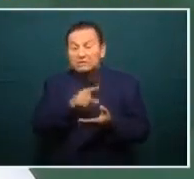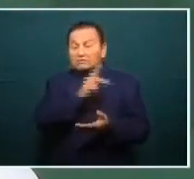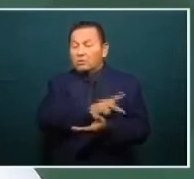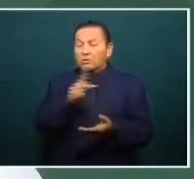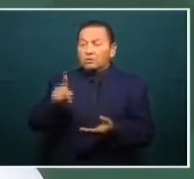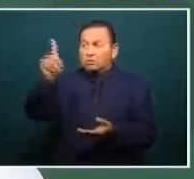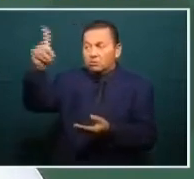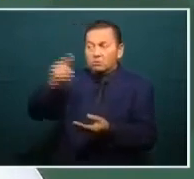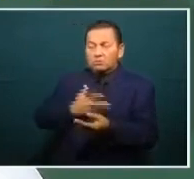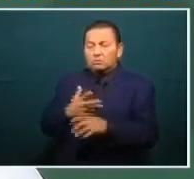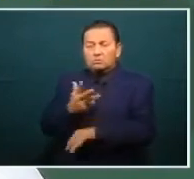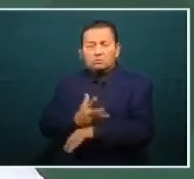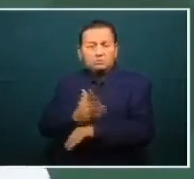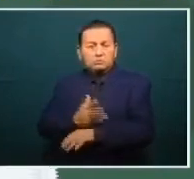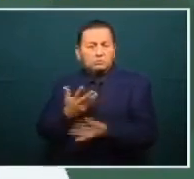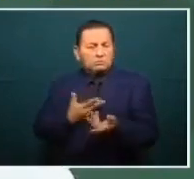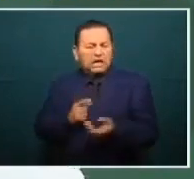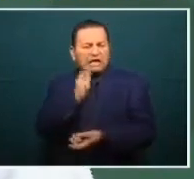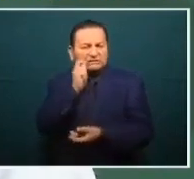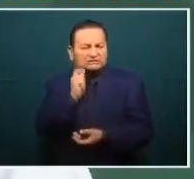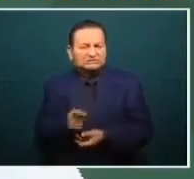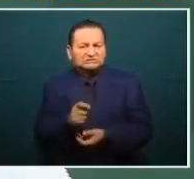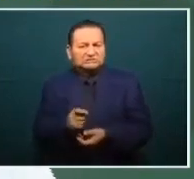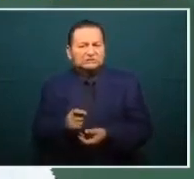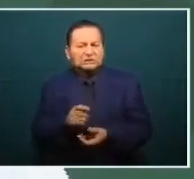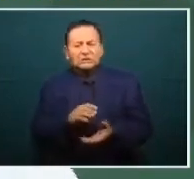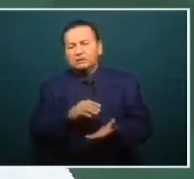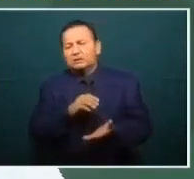And we also have to think of one problem.